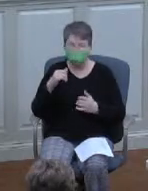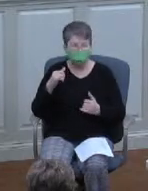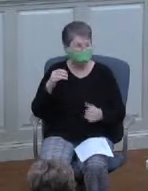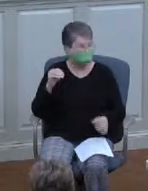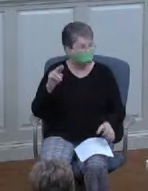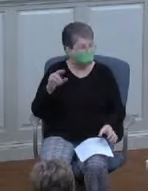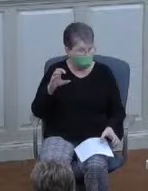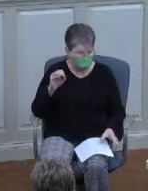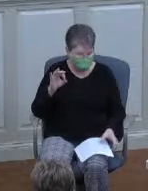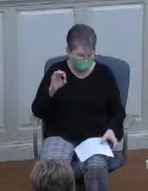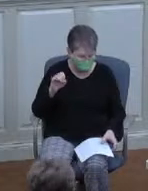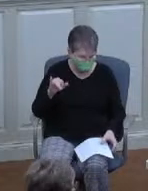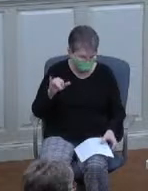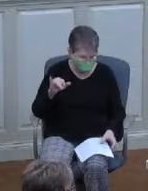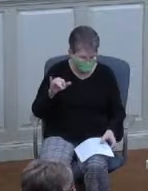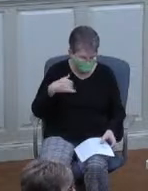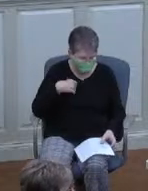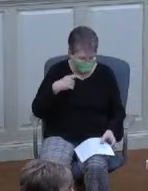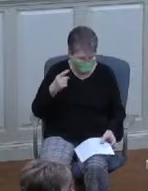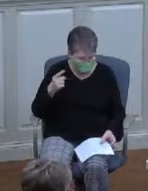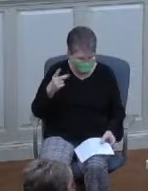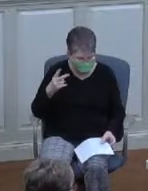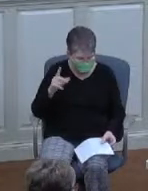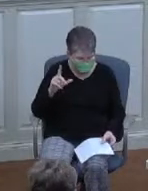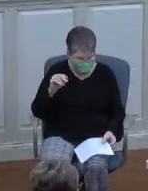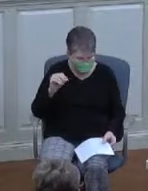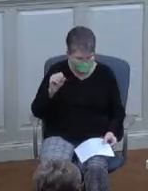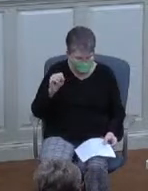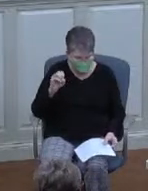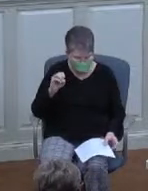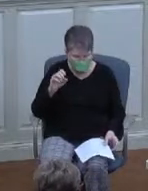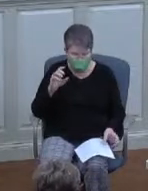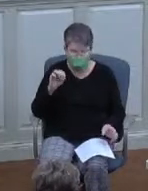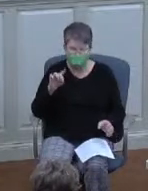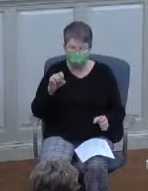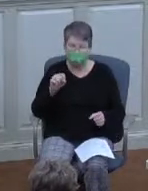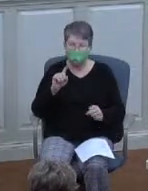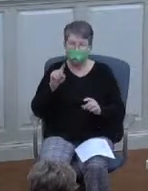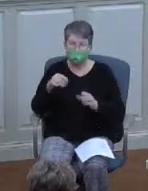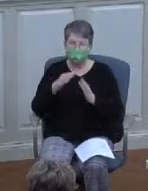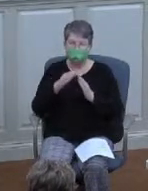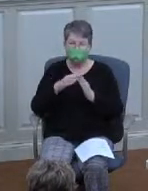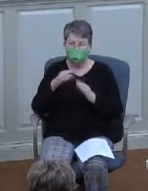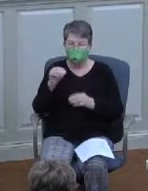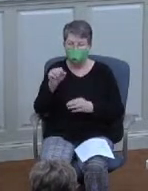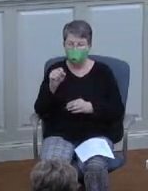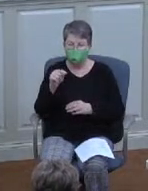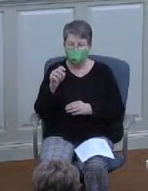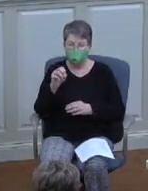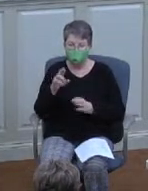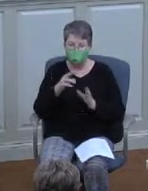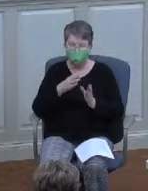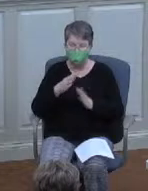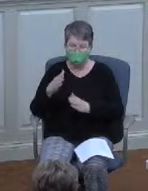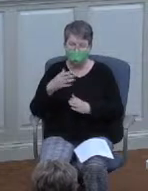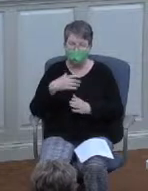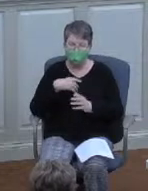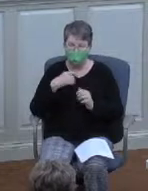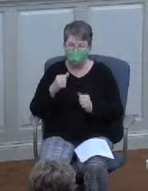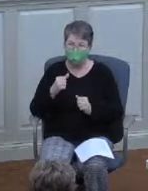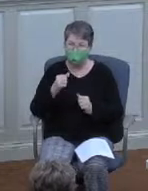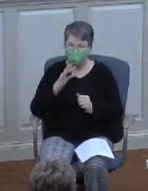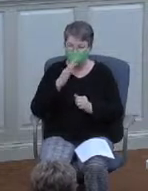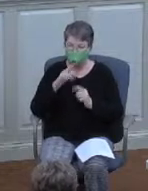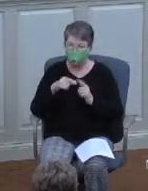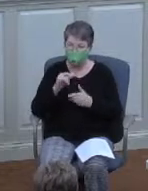Thank you, Mayor, Commissioners. Got a couple loose ends. 3 minutes, The Mayor. downtown master plan. Certainly, we can talk about that if you all would